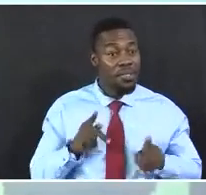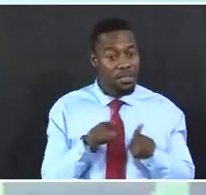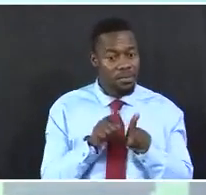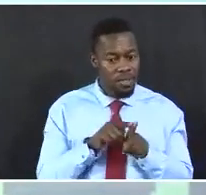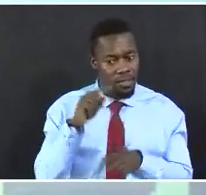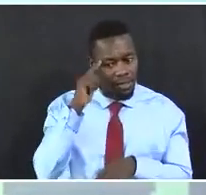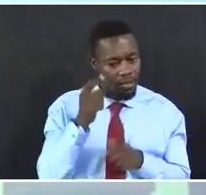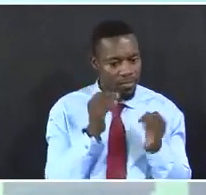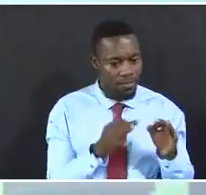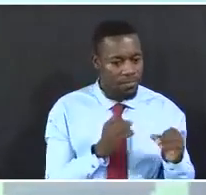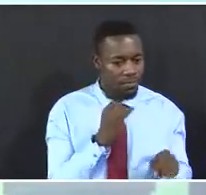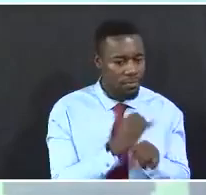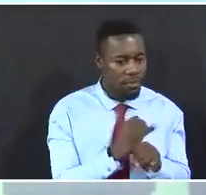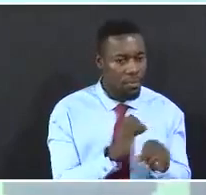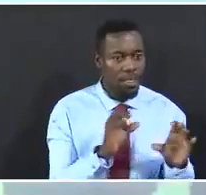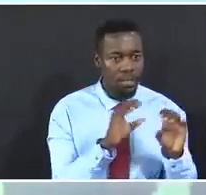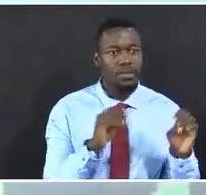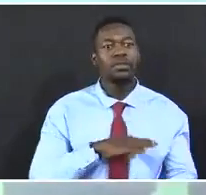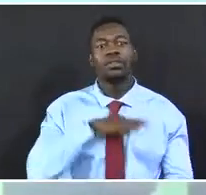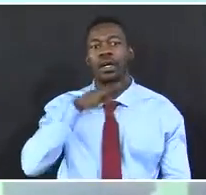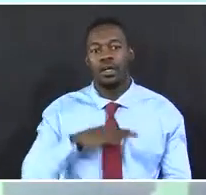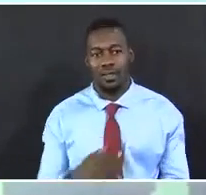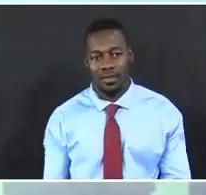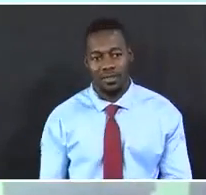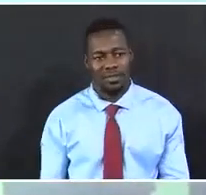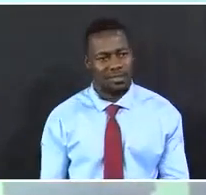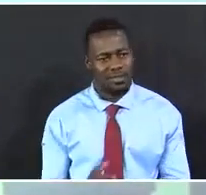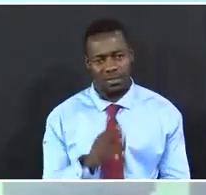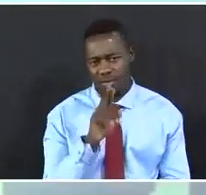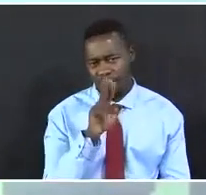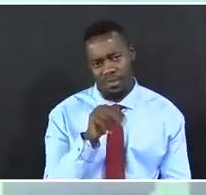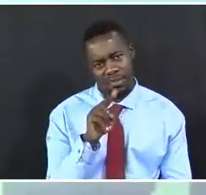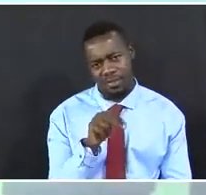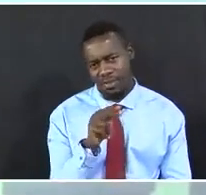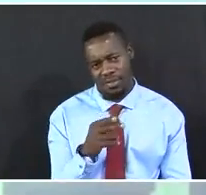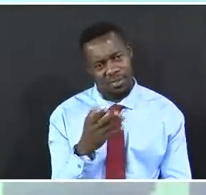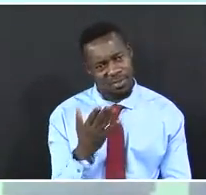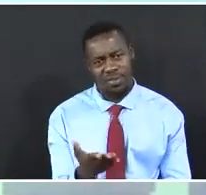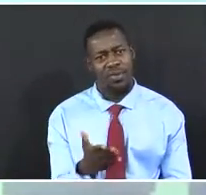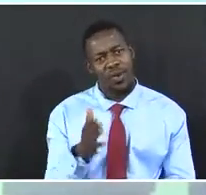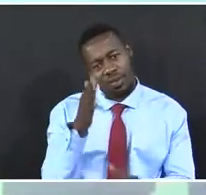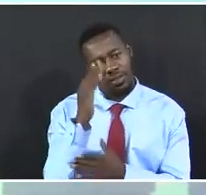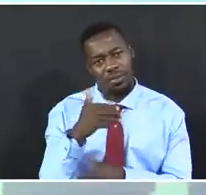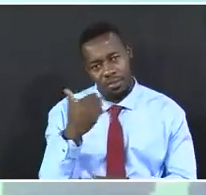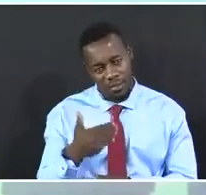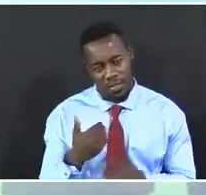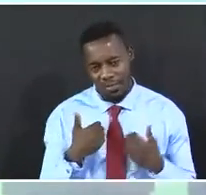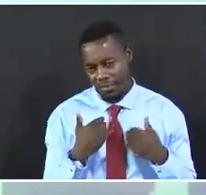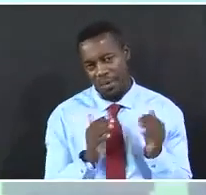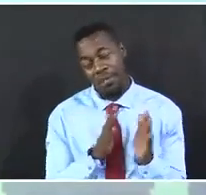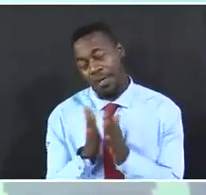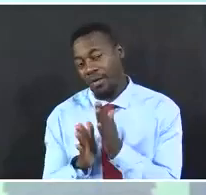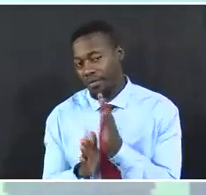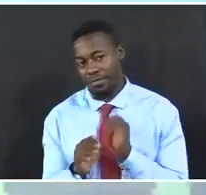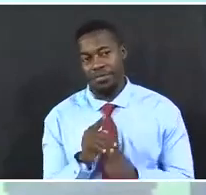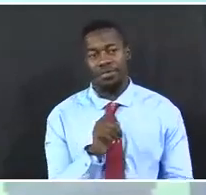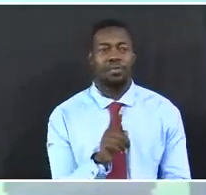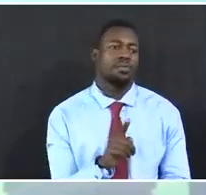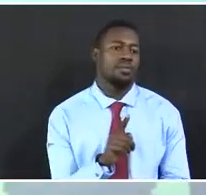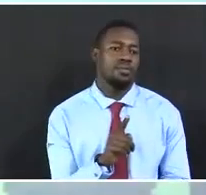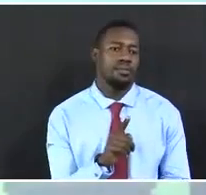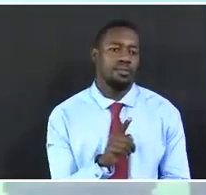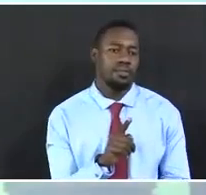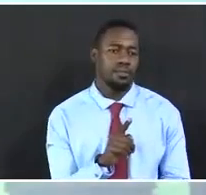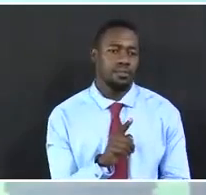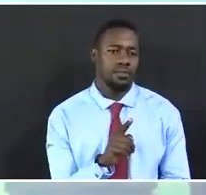have a financial collapse in their life. No. It's not. If you are such a person, then you know that slowly that job is